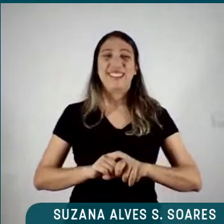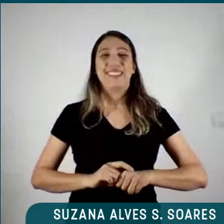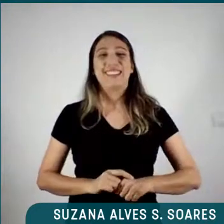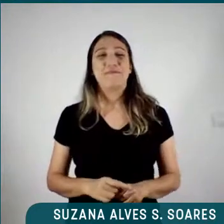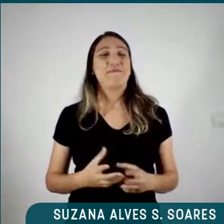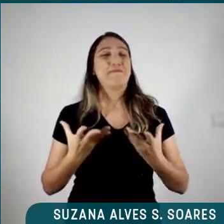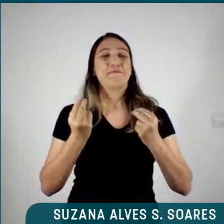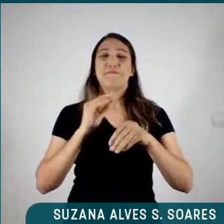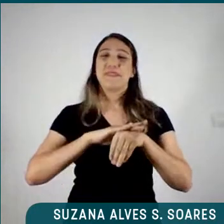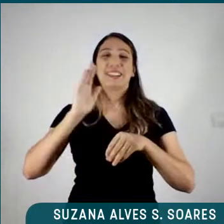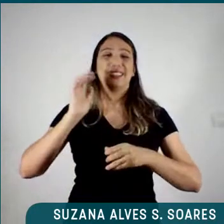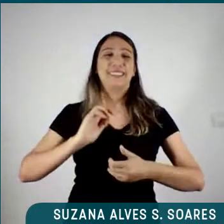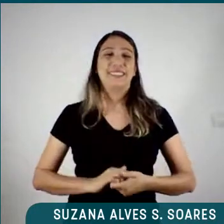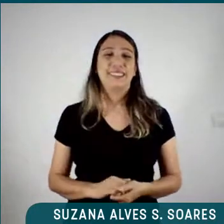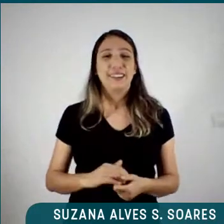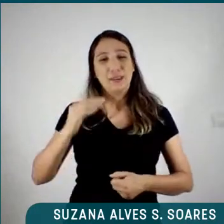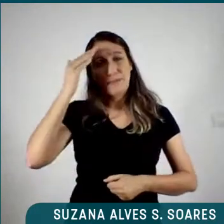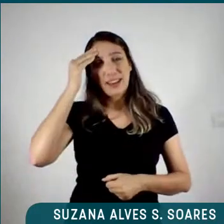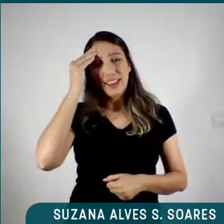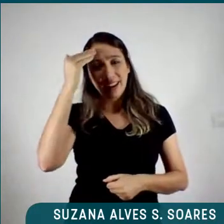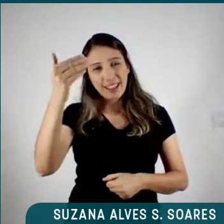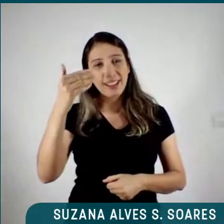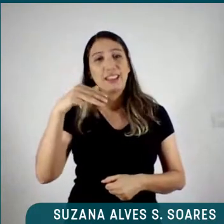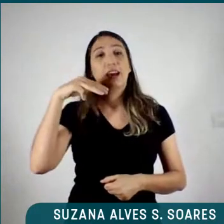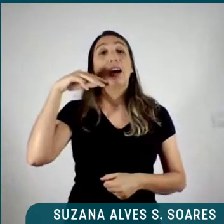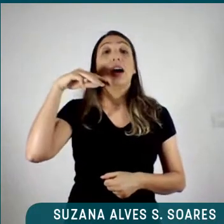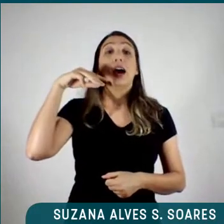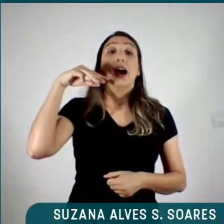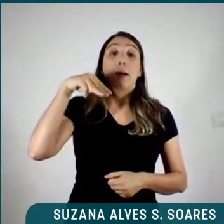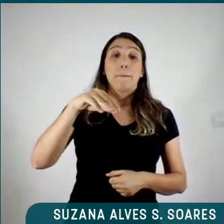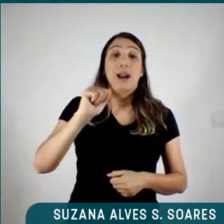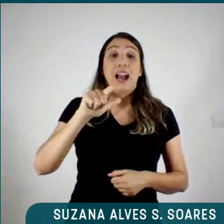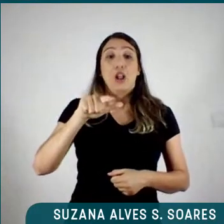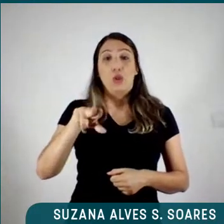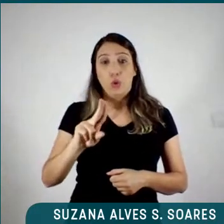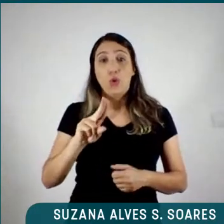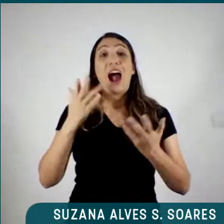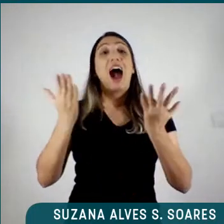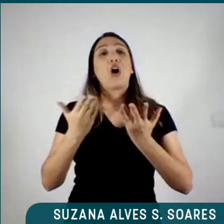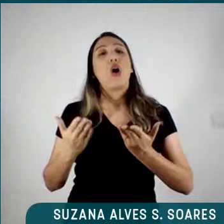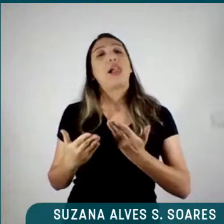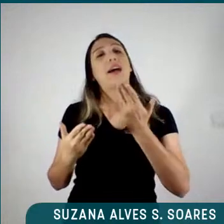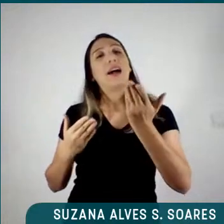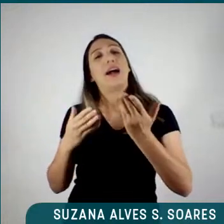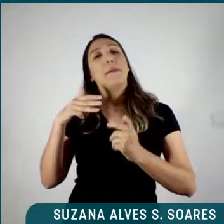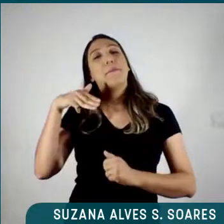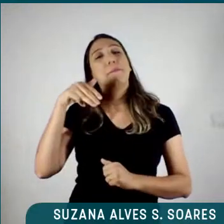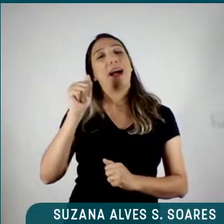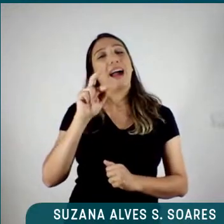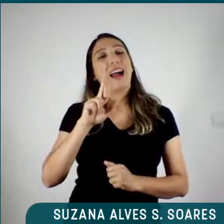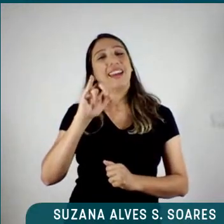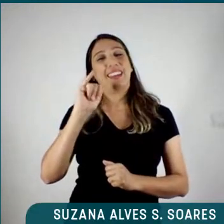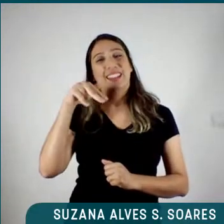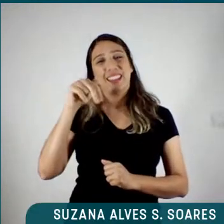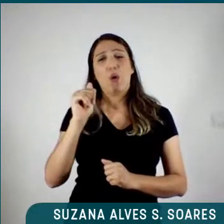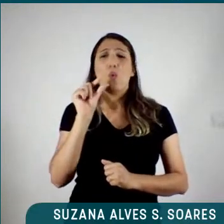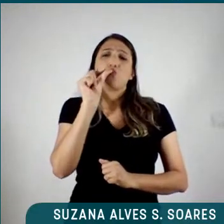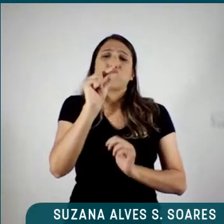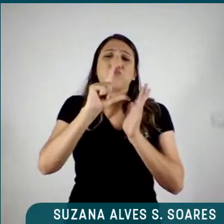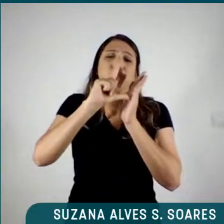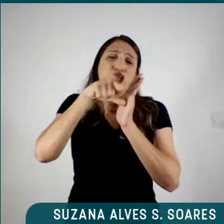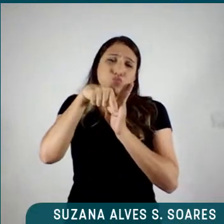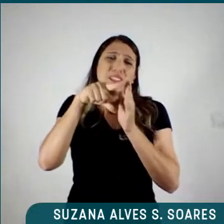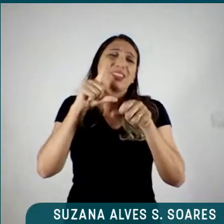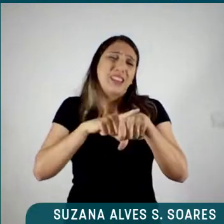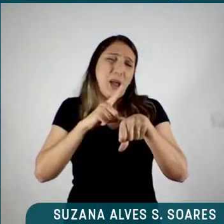Demais. Obrigada. Obrigada, Thank Malu. you. Eu queria passar a palavra para a Malu, Marina agora. I would like A gente to está com um pouco de tempo, então